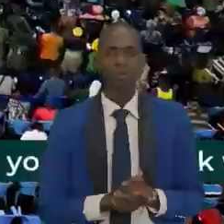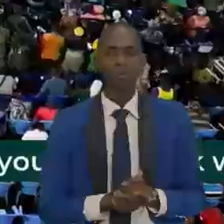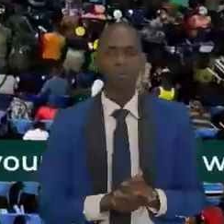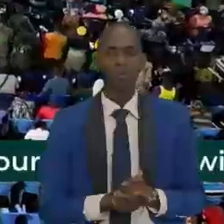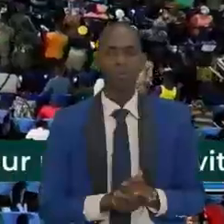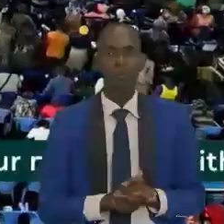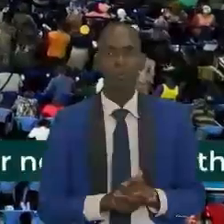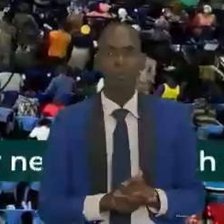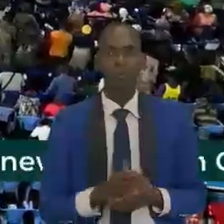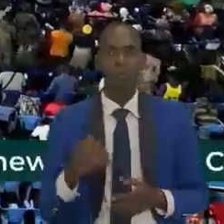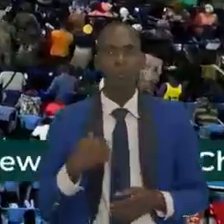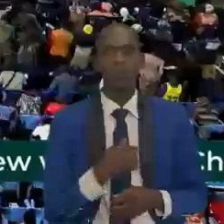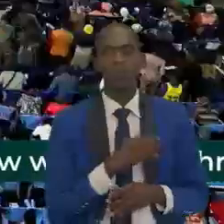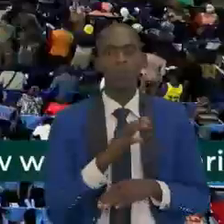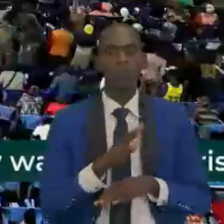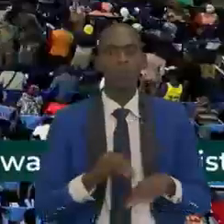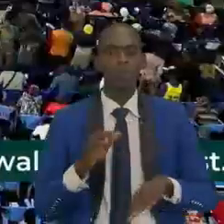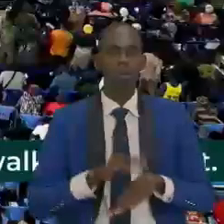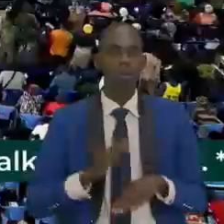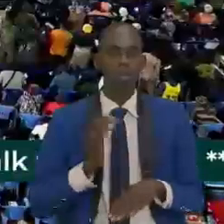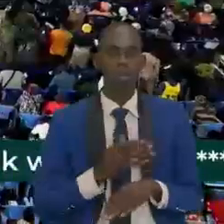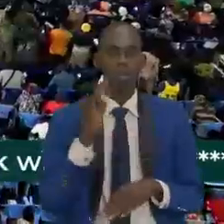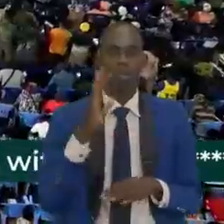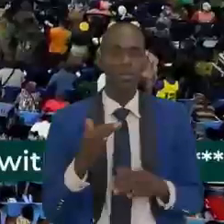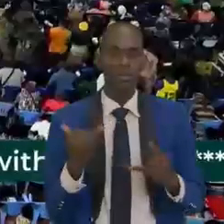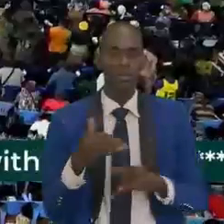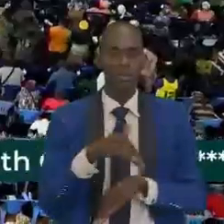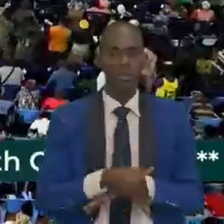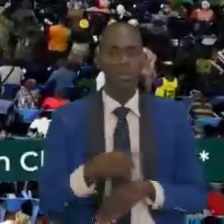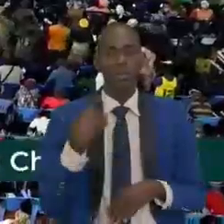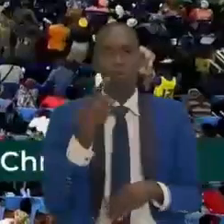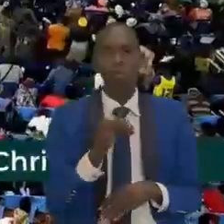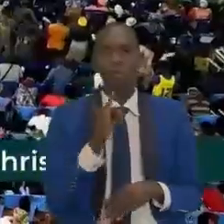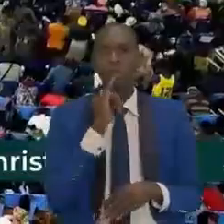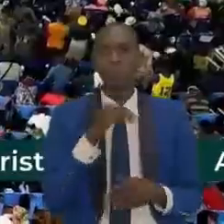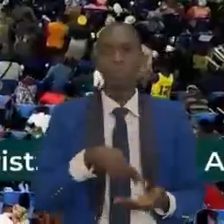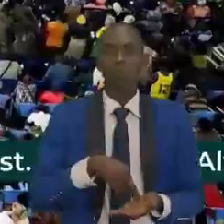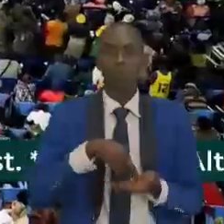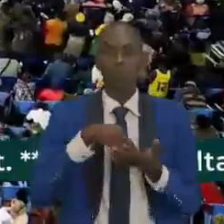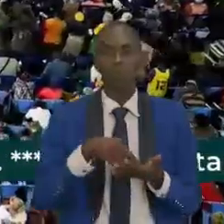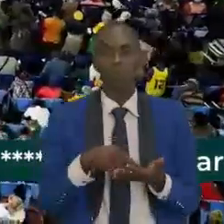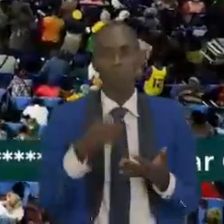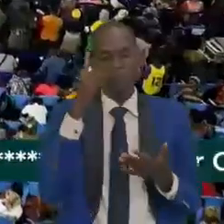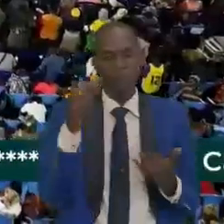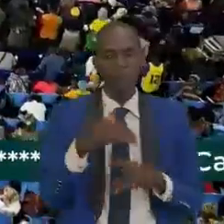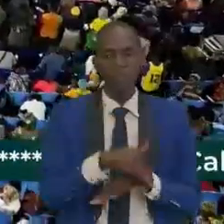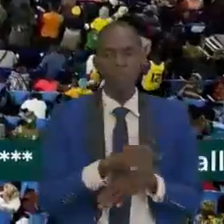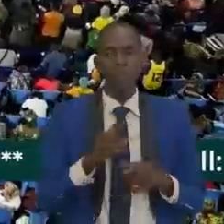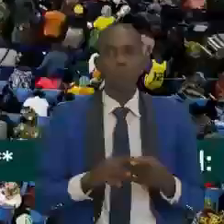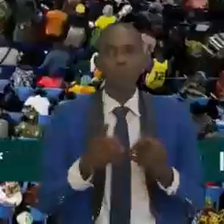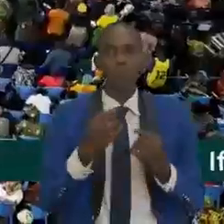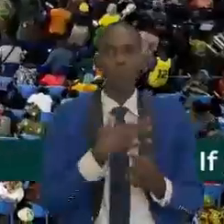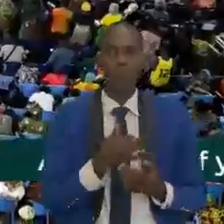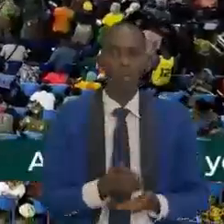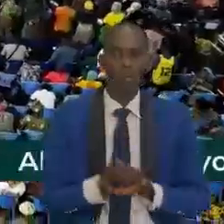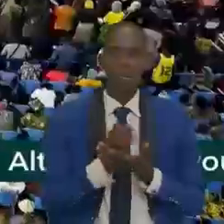We'll call on our pastor tonight, who is moderating for tonight, to come and help us during this